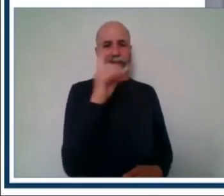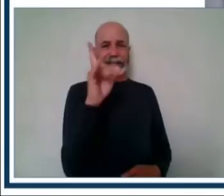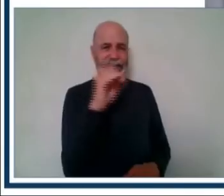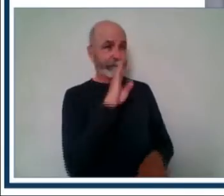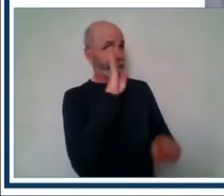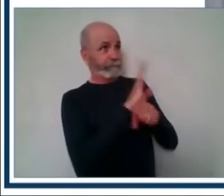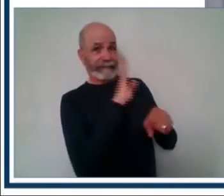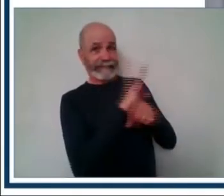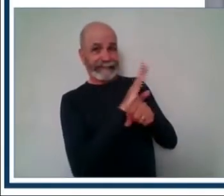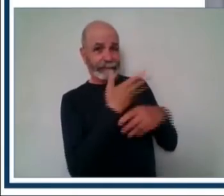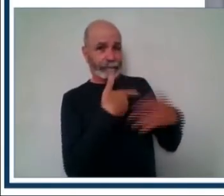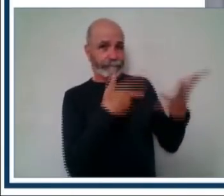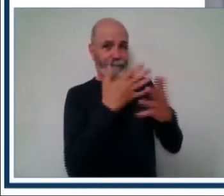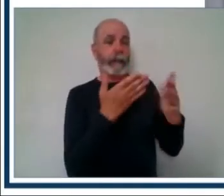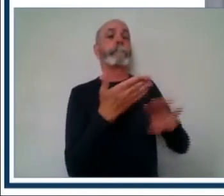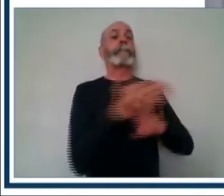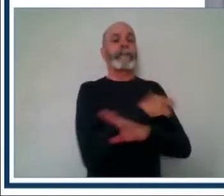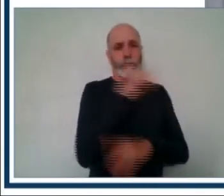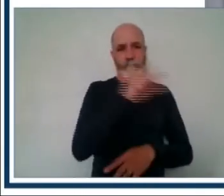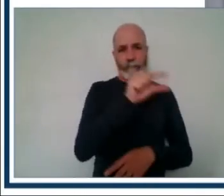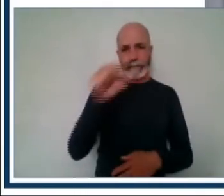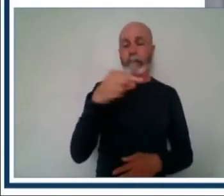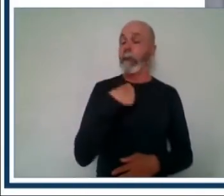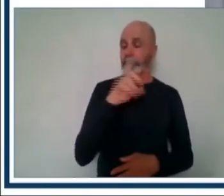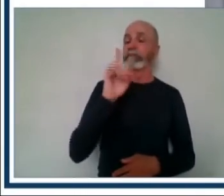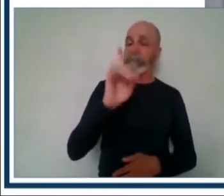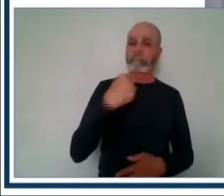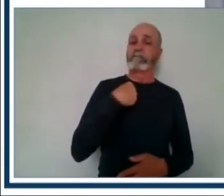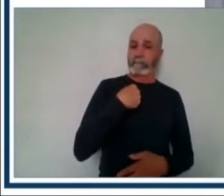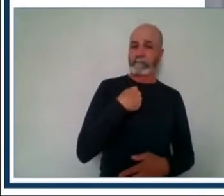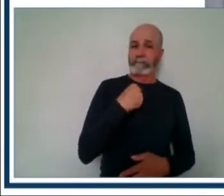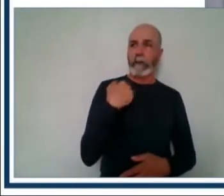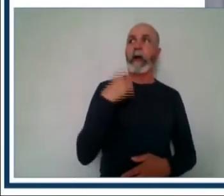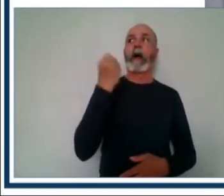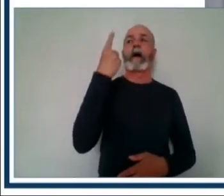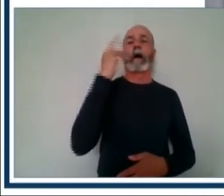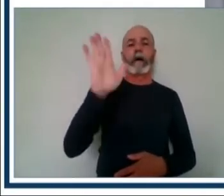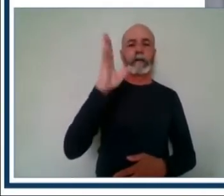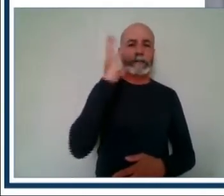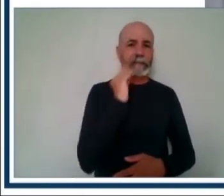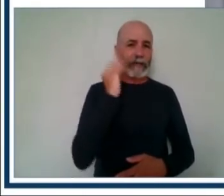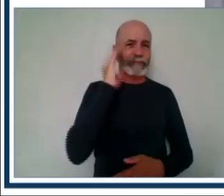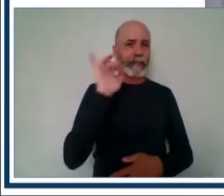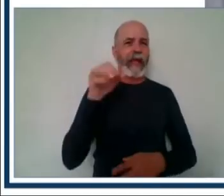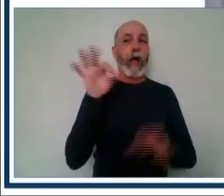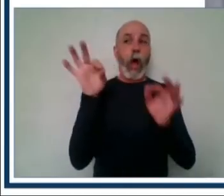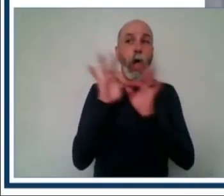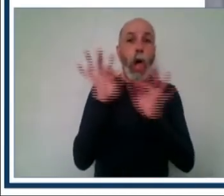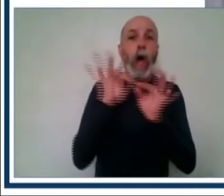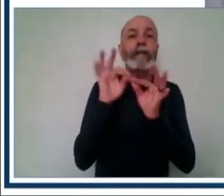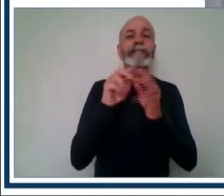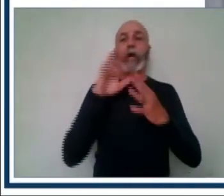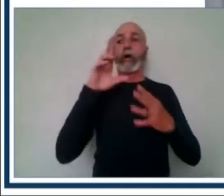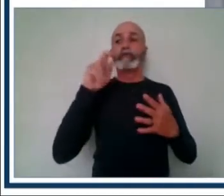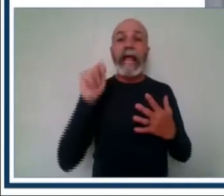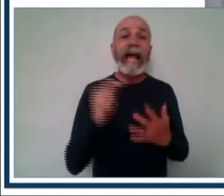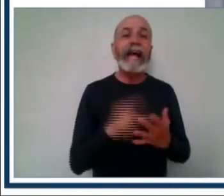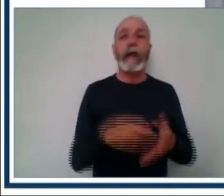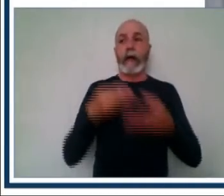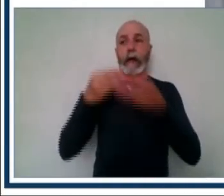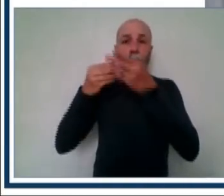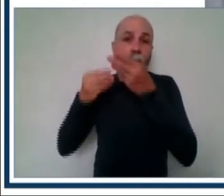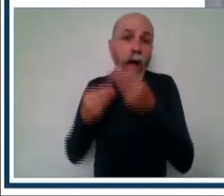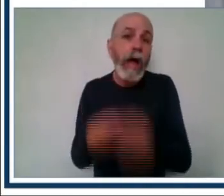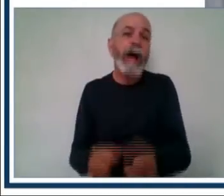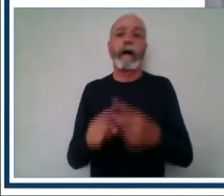cash flow coming in. You have fixed costs, your rent, your utilities, those costs don't go away. All I can say is we're working really